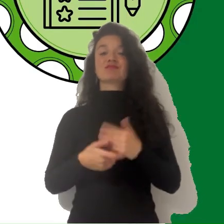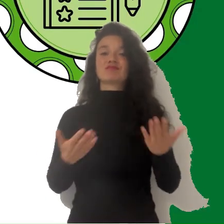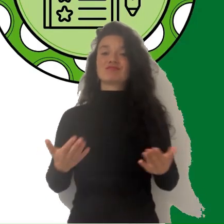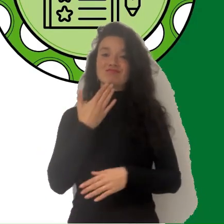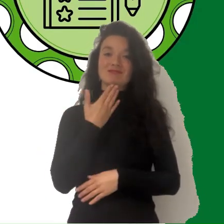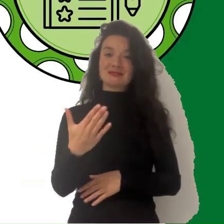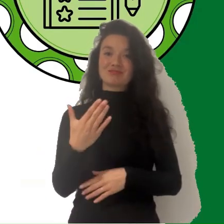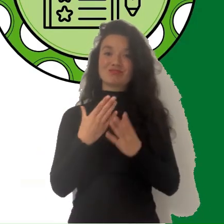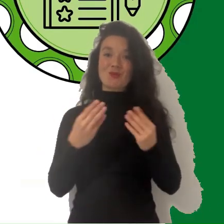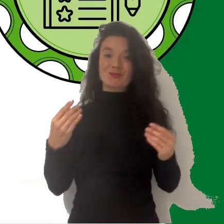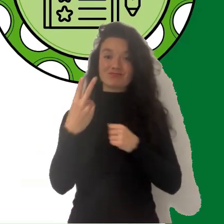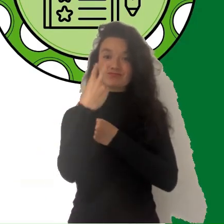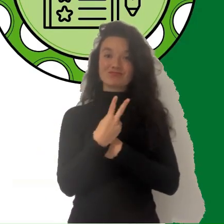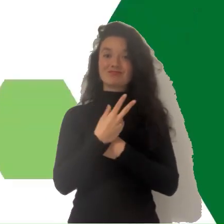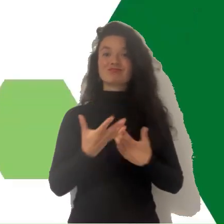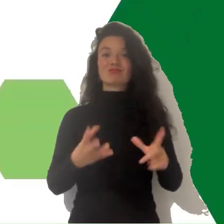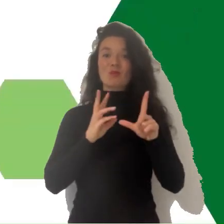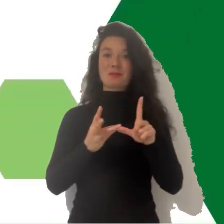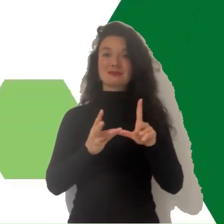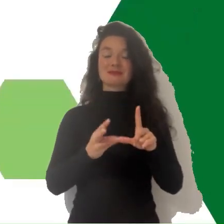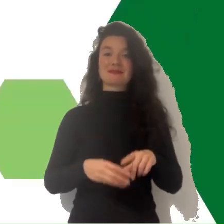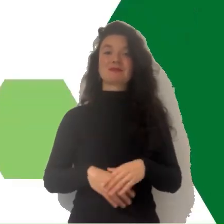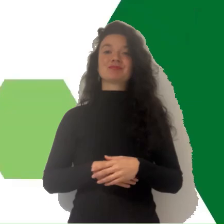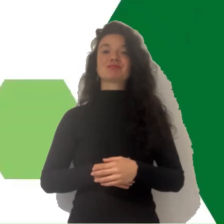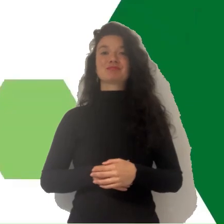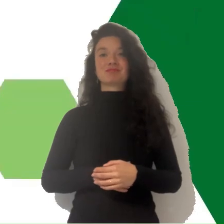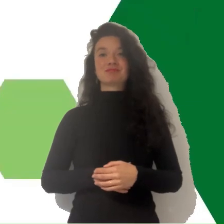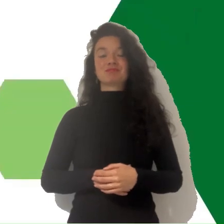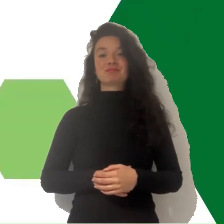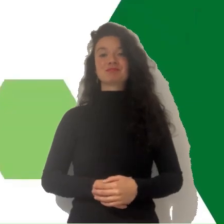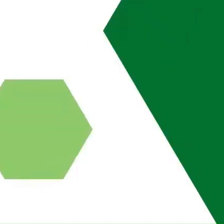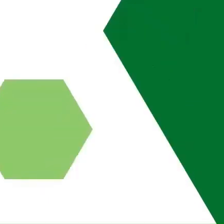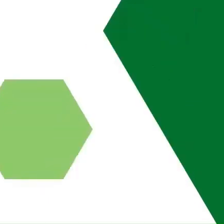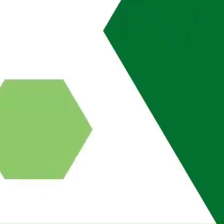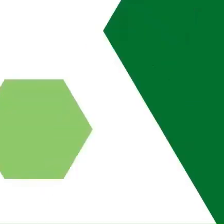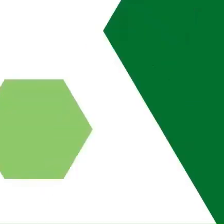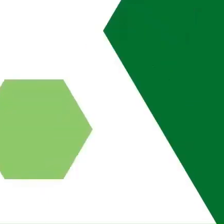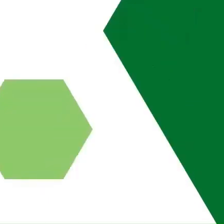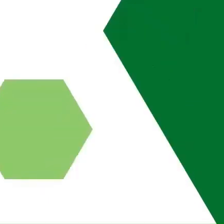sustainability. Thank you so much for watching this webinar.